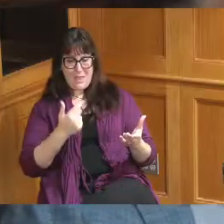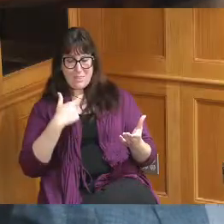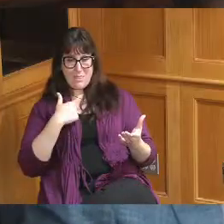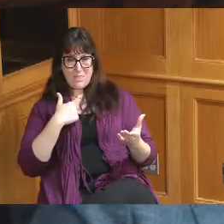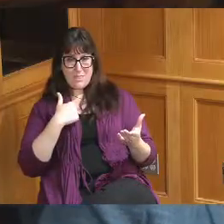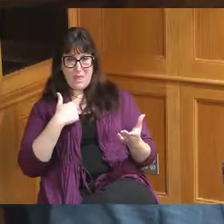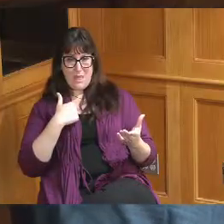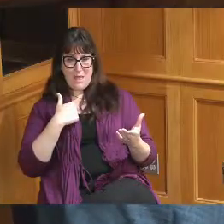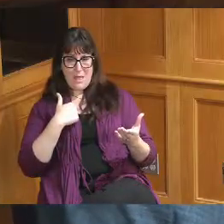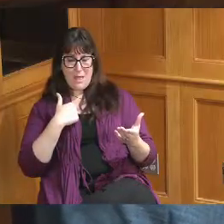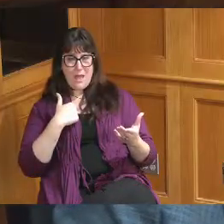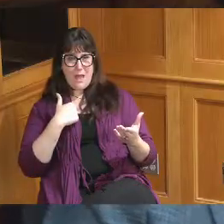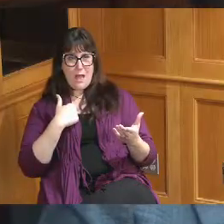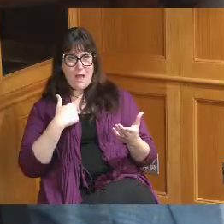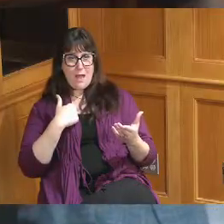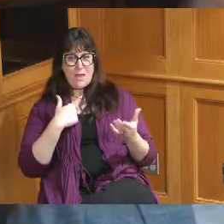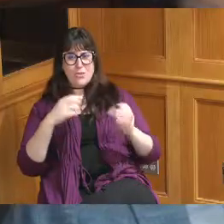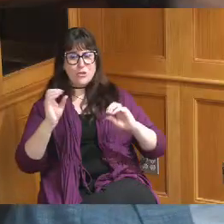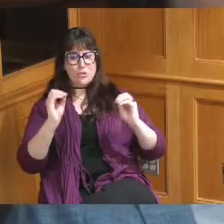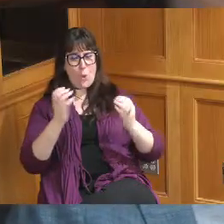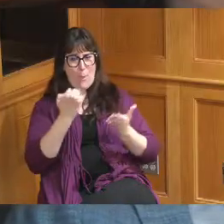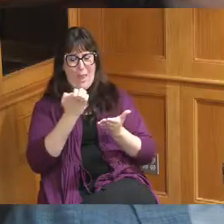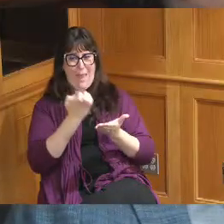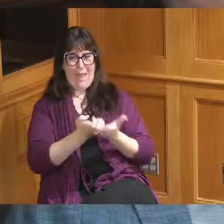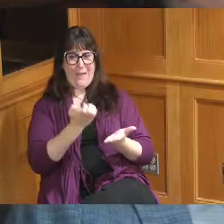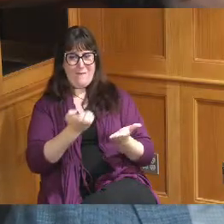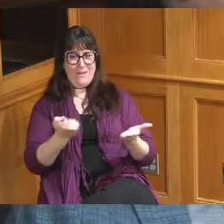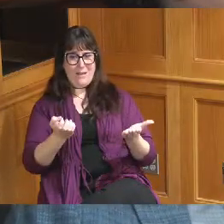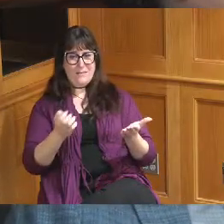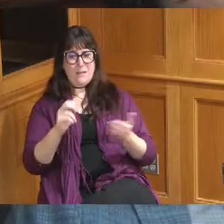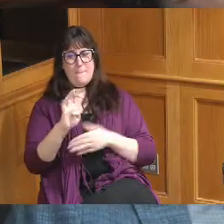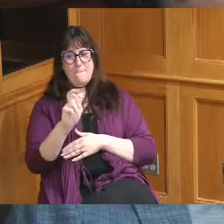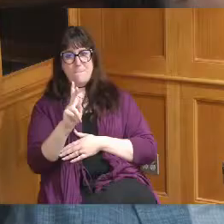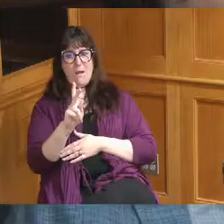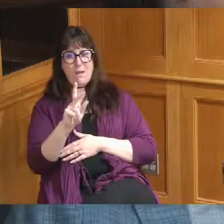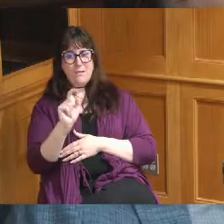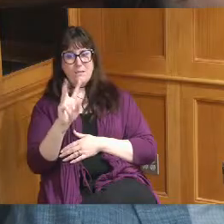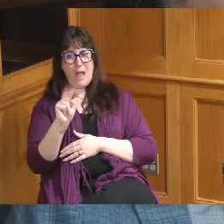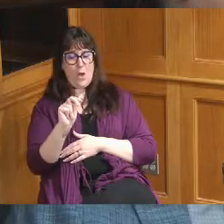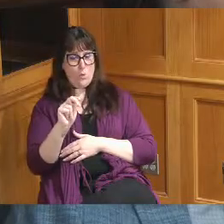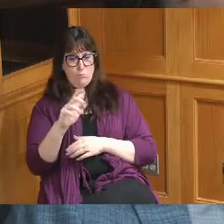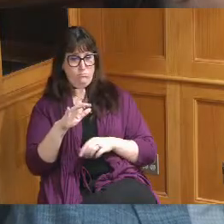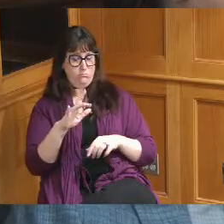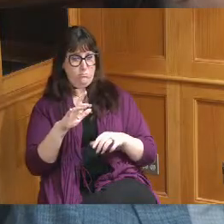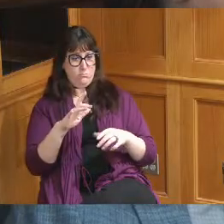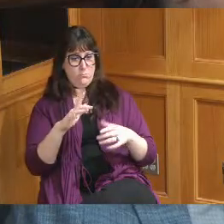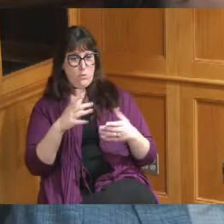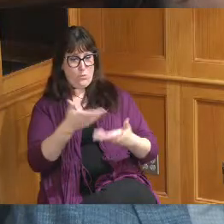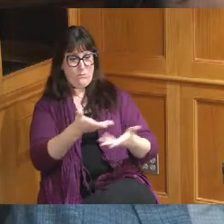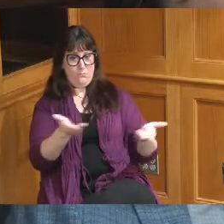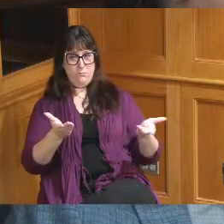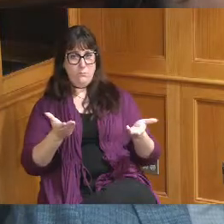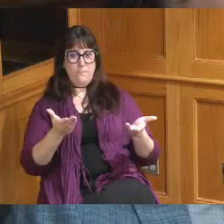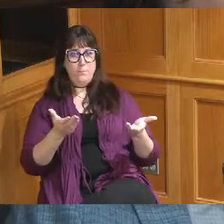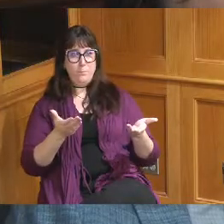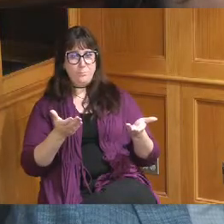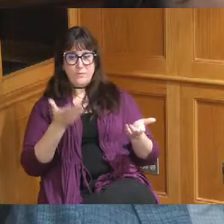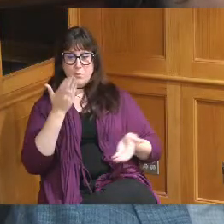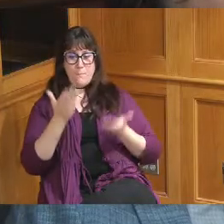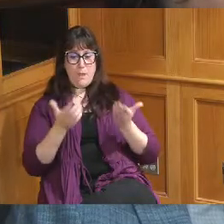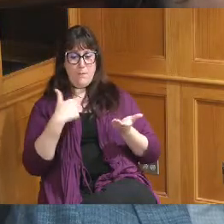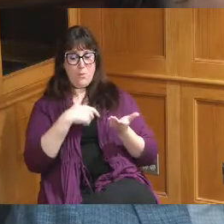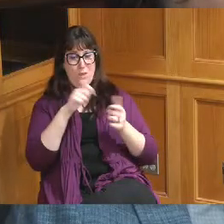so many people, there's no evidence that Bucktown ever existed. And maybe that's something when we do those